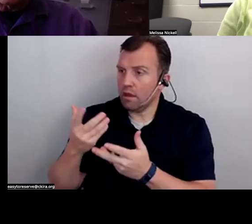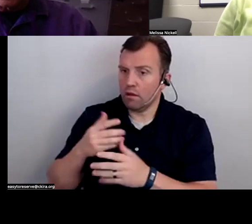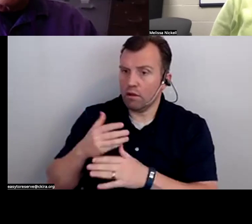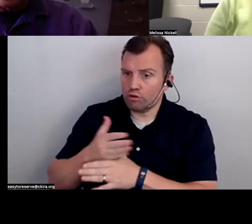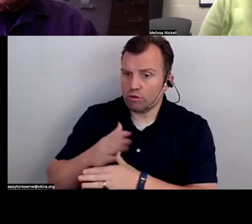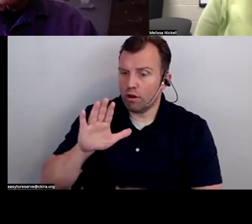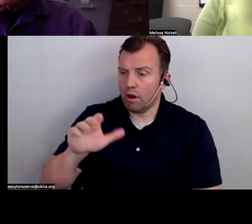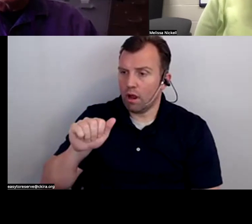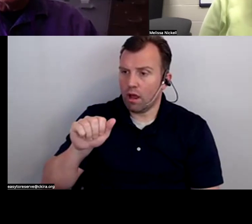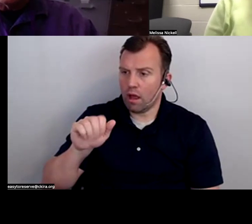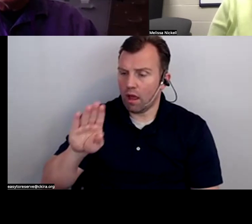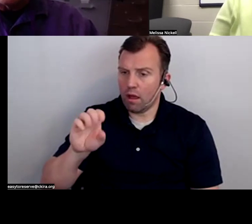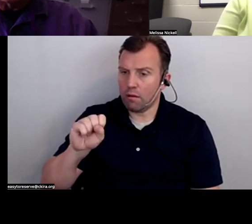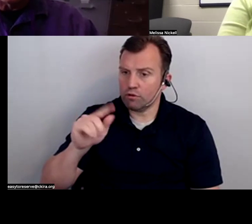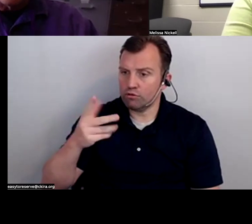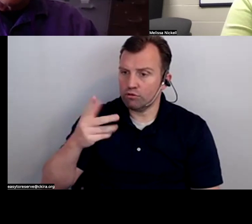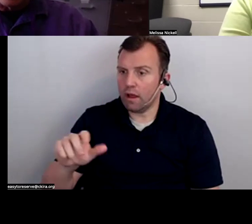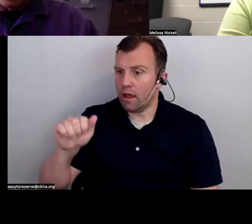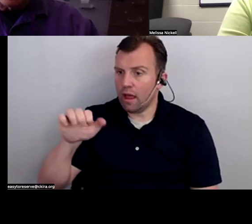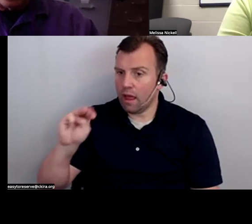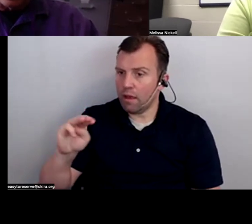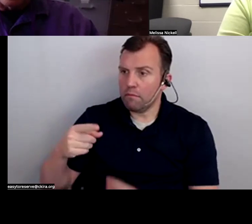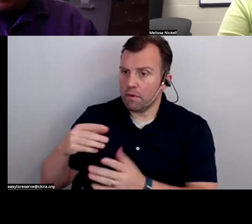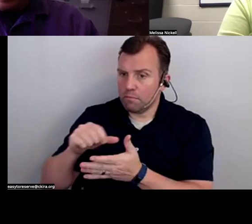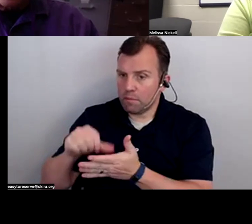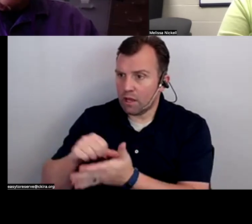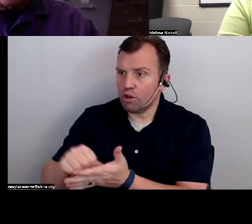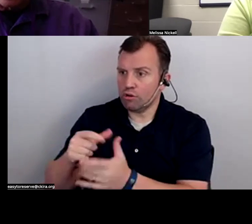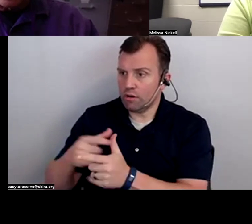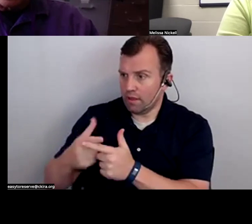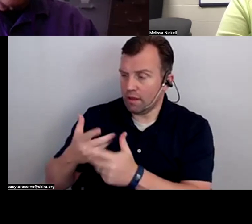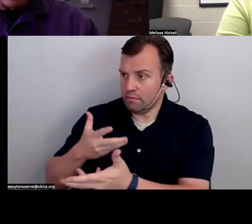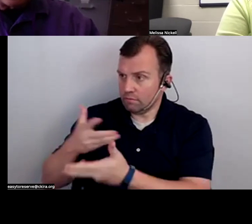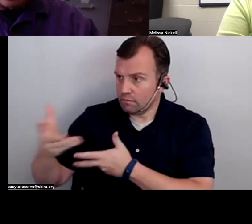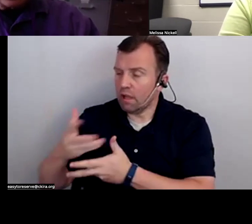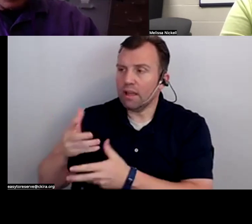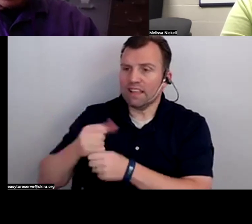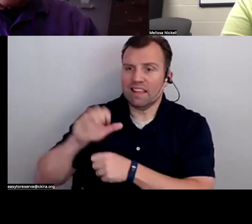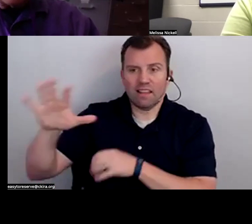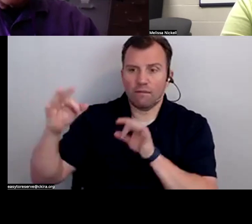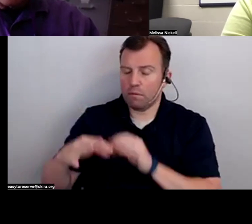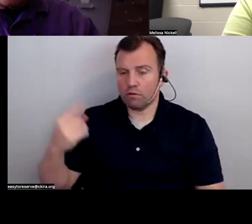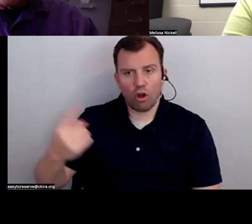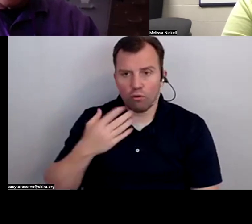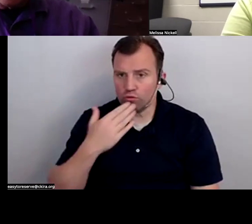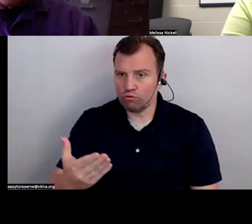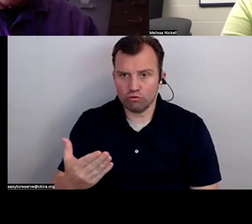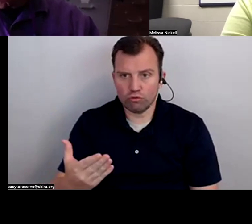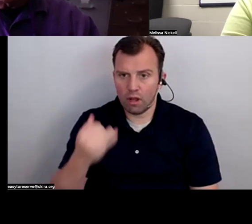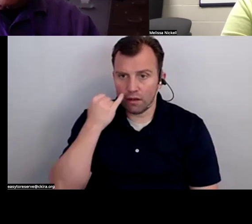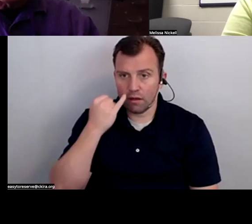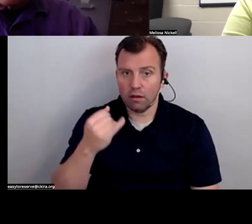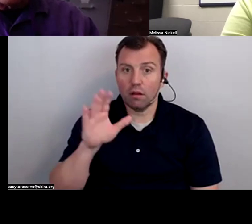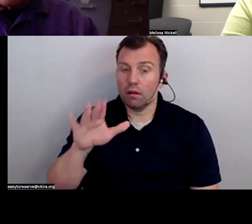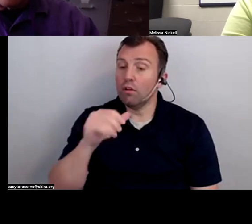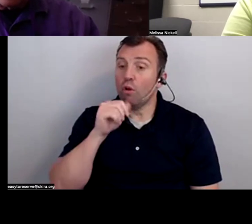aims page with the person and get their input. I think that's always a good idea. And keep in mind, don't feel as though you're a